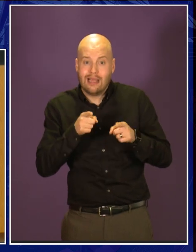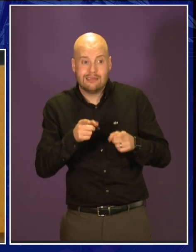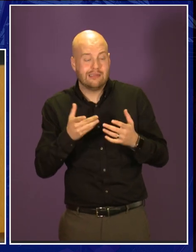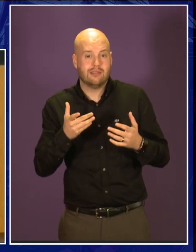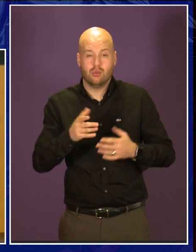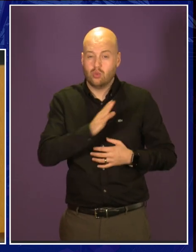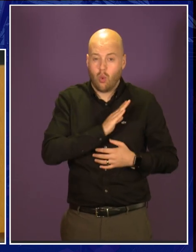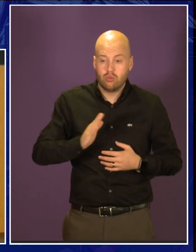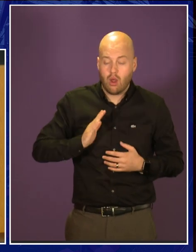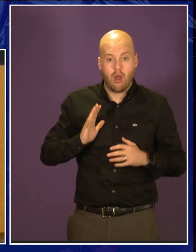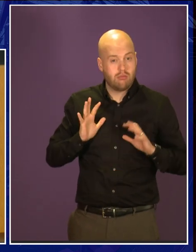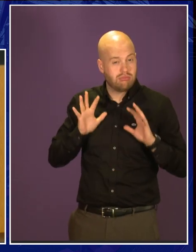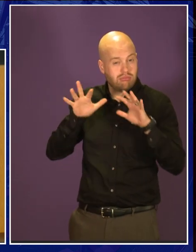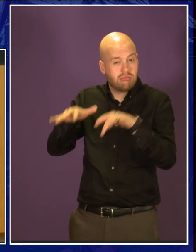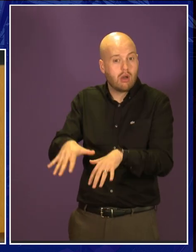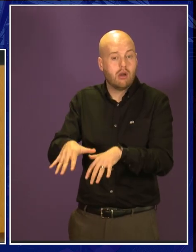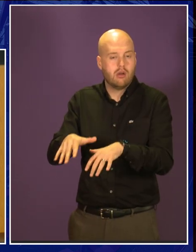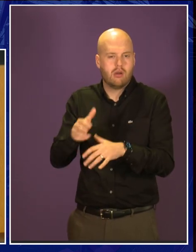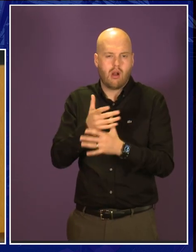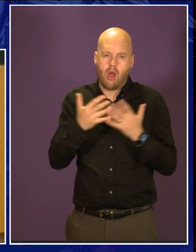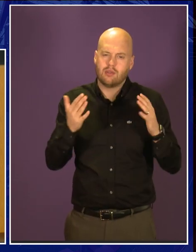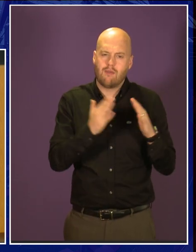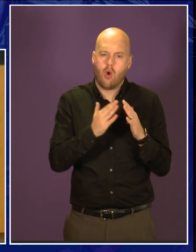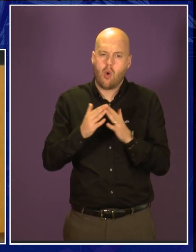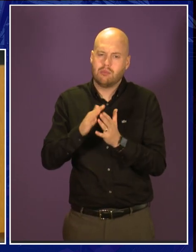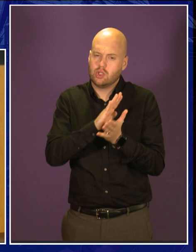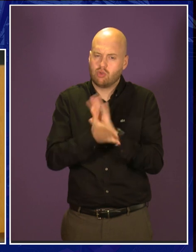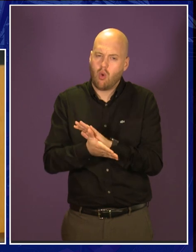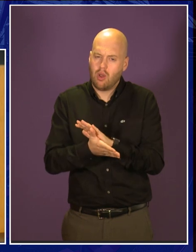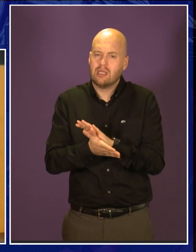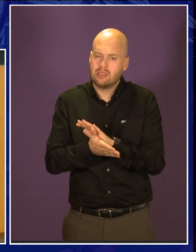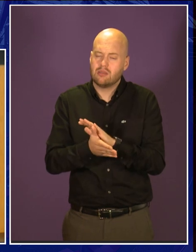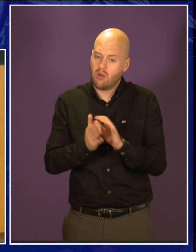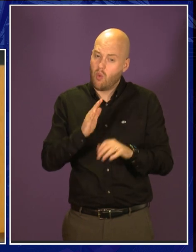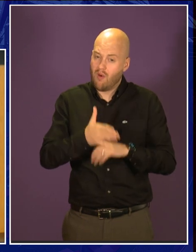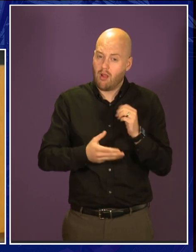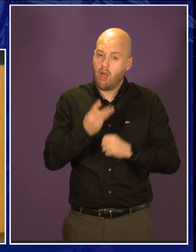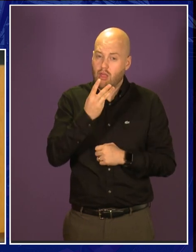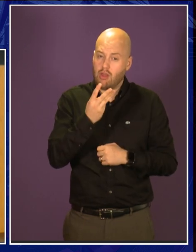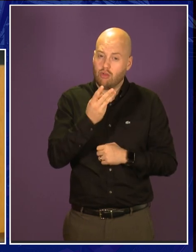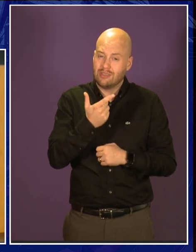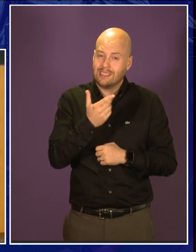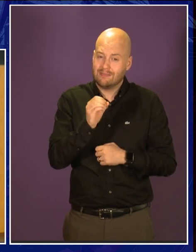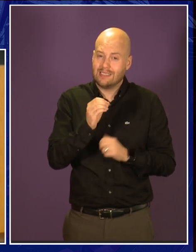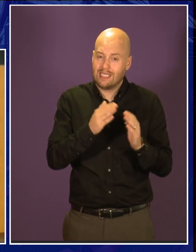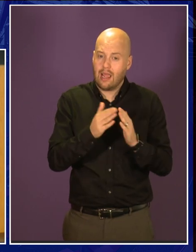lot of homes being destroyed, more than 370 houses. So it's a big trauma for